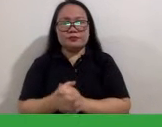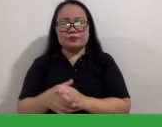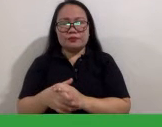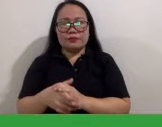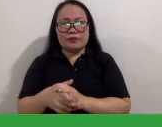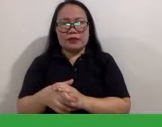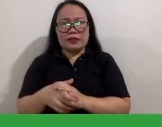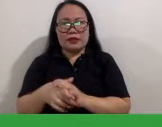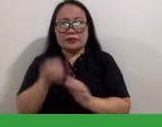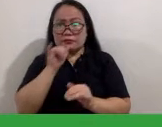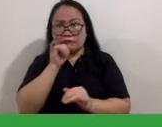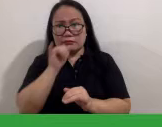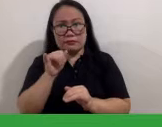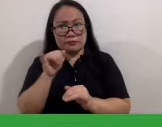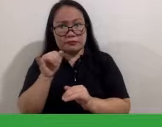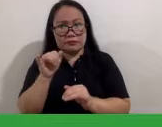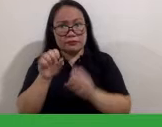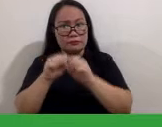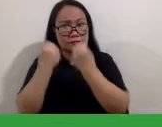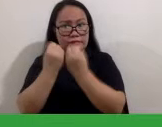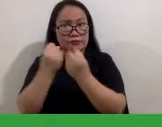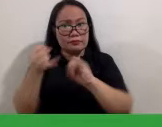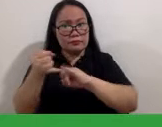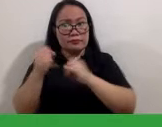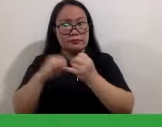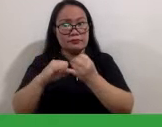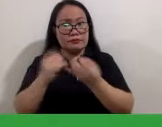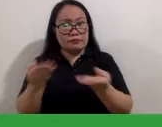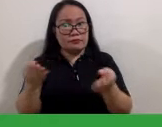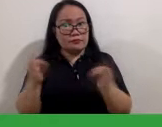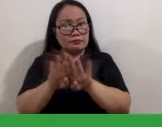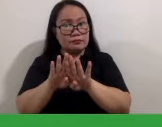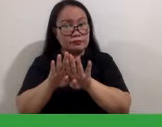Is the set of integers closed under subtraction?